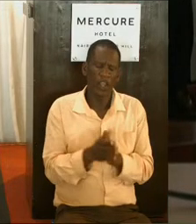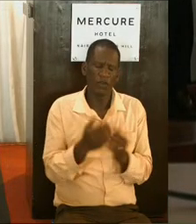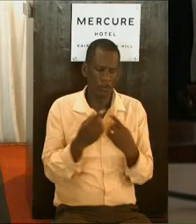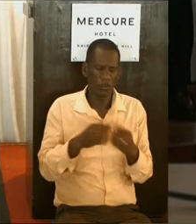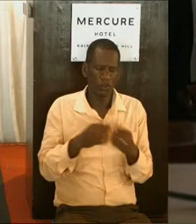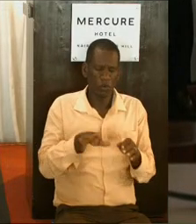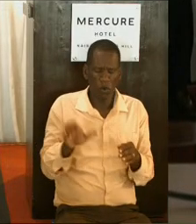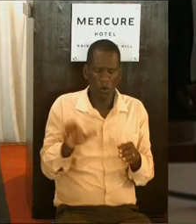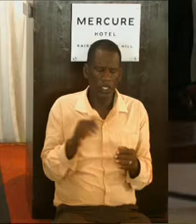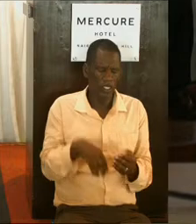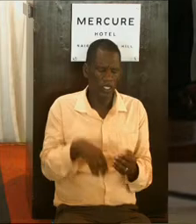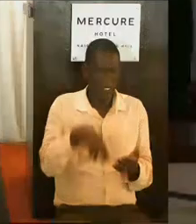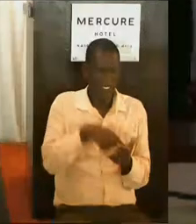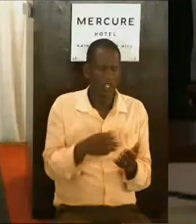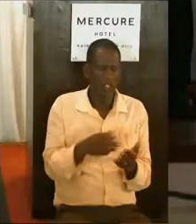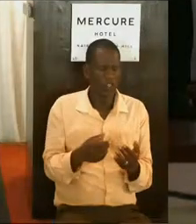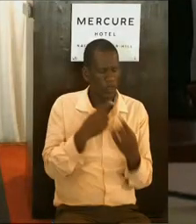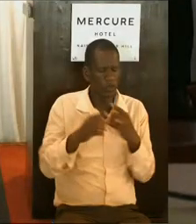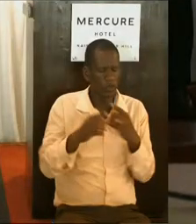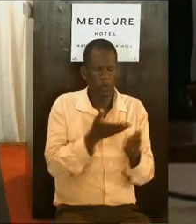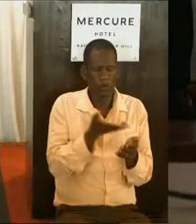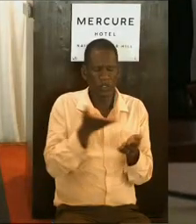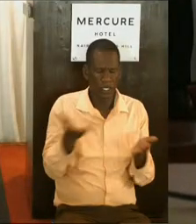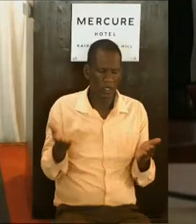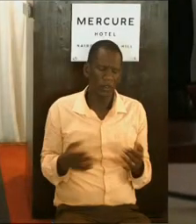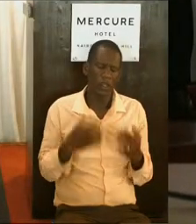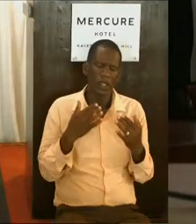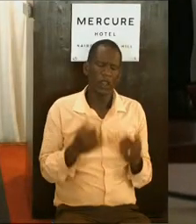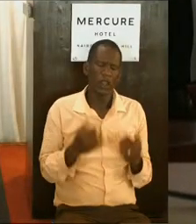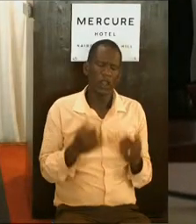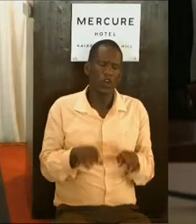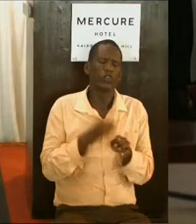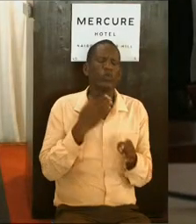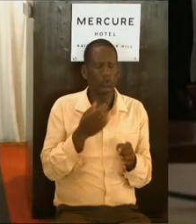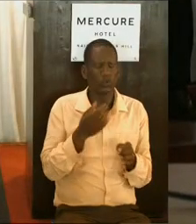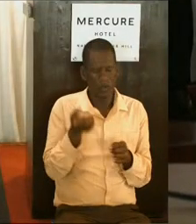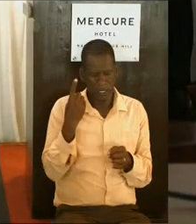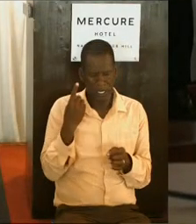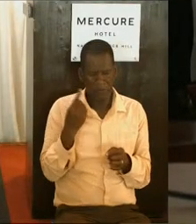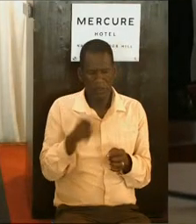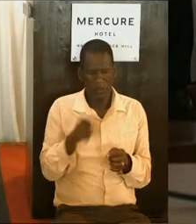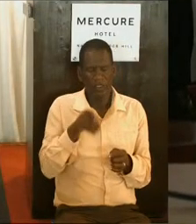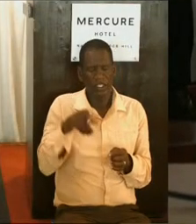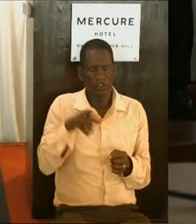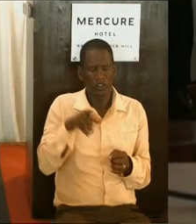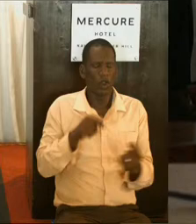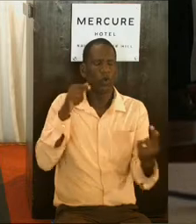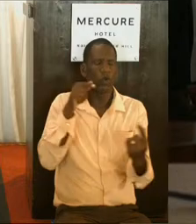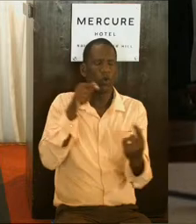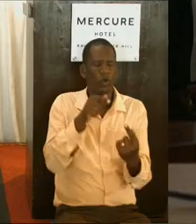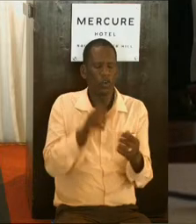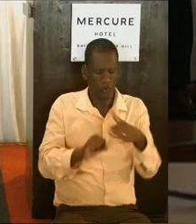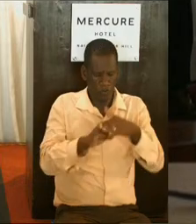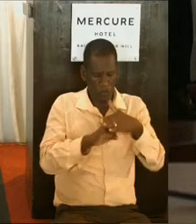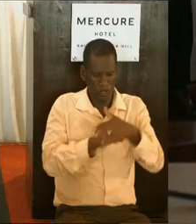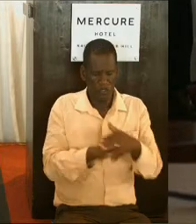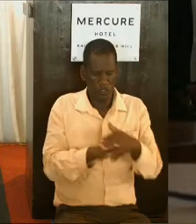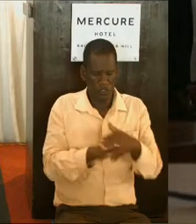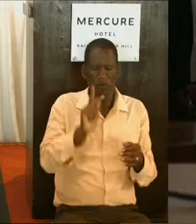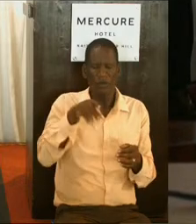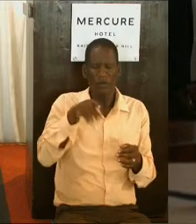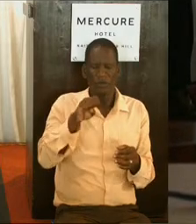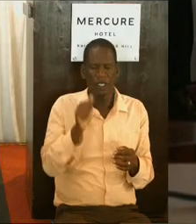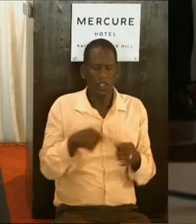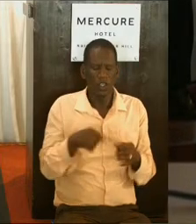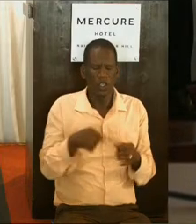the whole morning as I've sat here we have touched on these things so we also want to understand because this is your goal as capsa Foundation but you